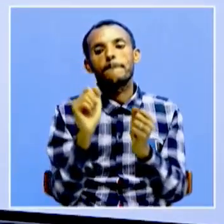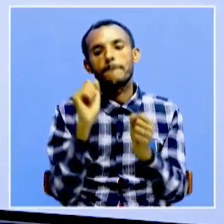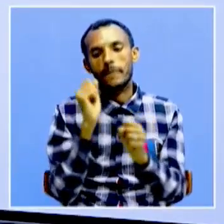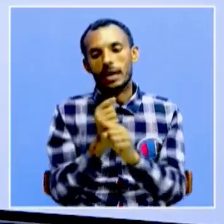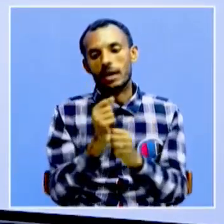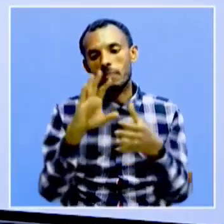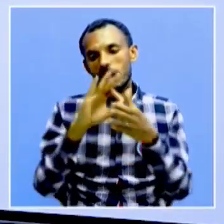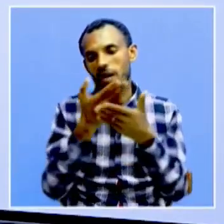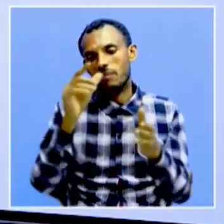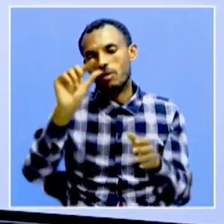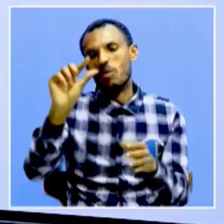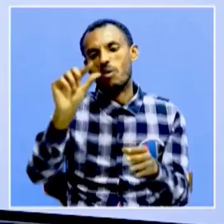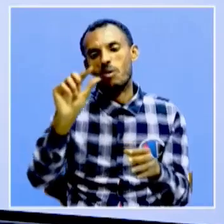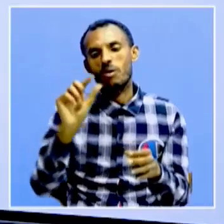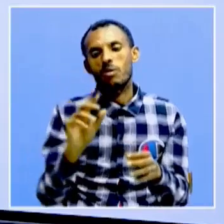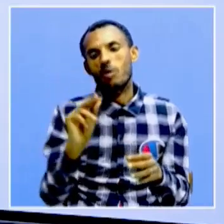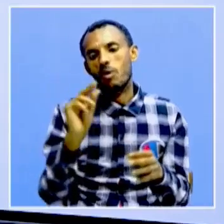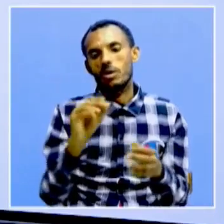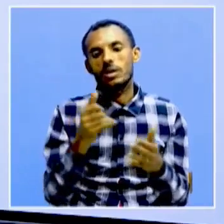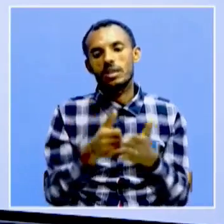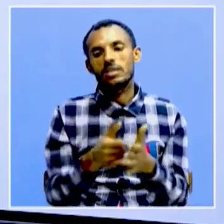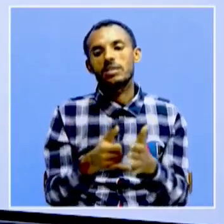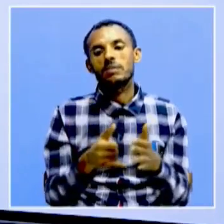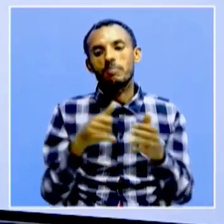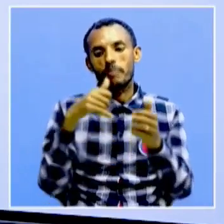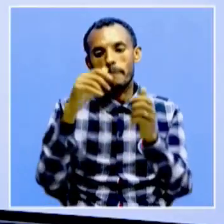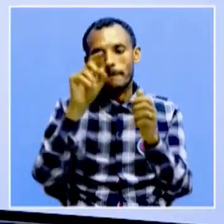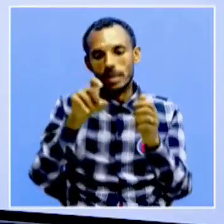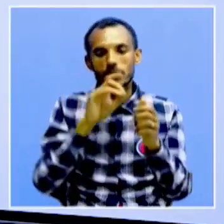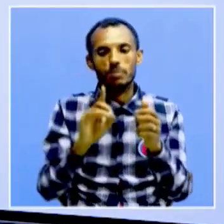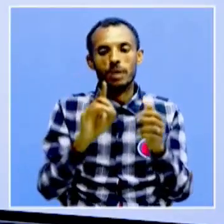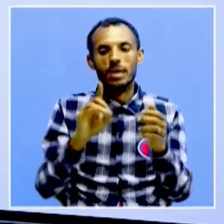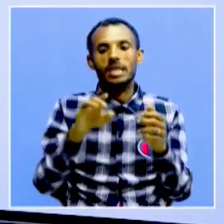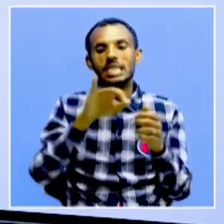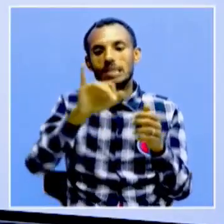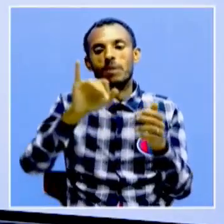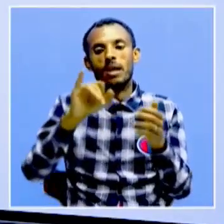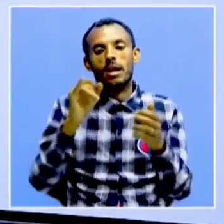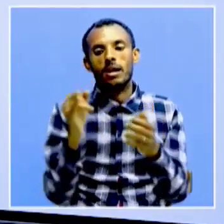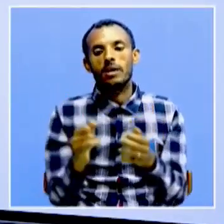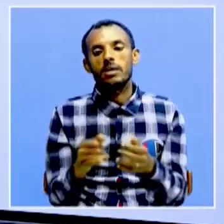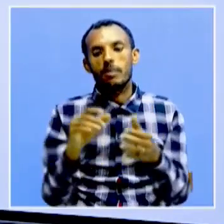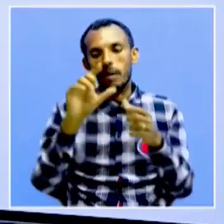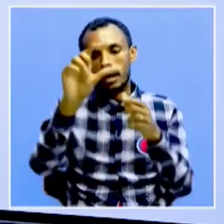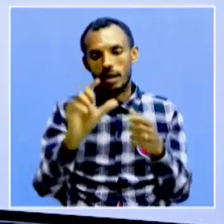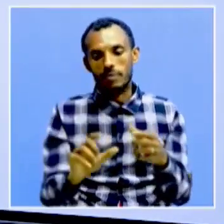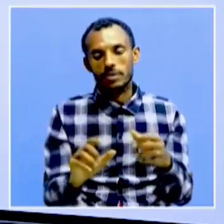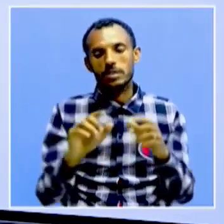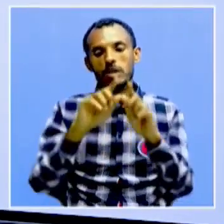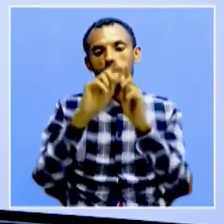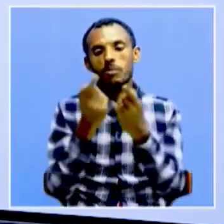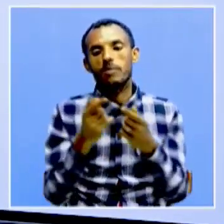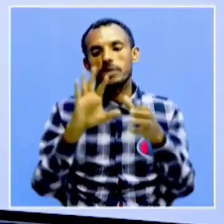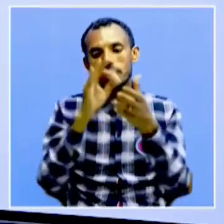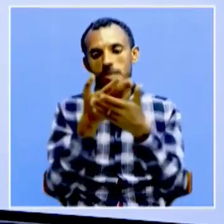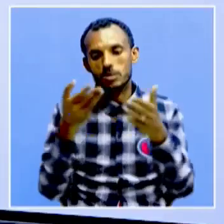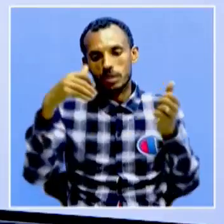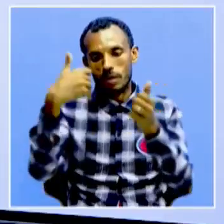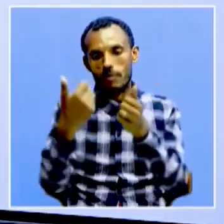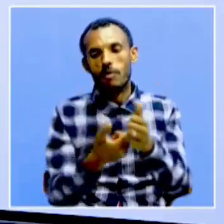The ideas need to be what? Coherent. All right? So a paragraph is a group of sentences with a flow